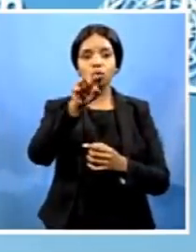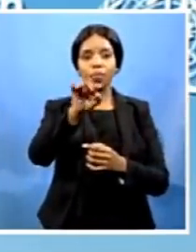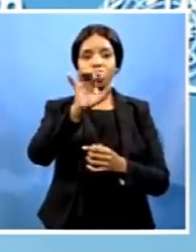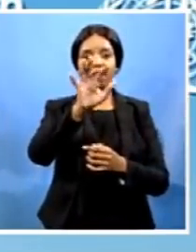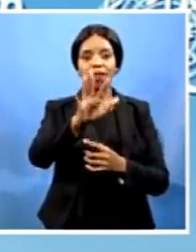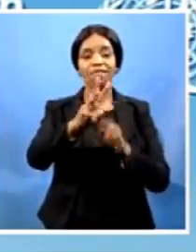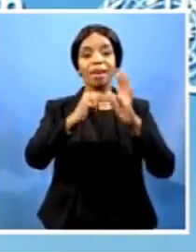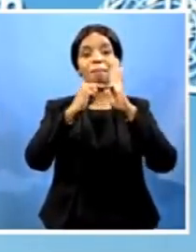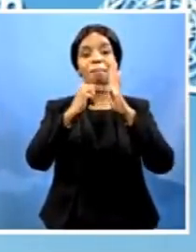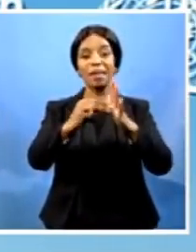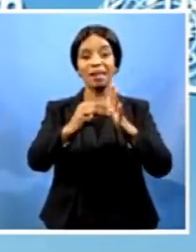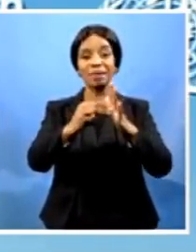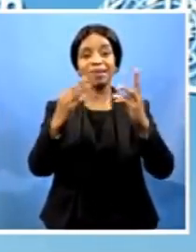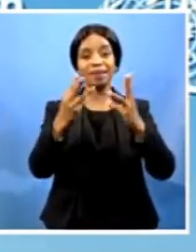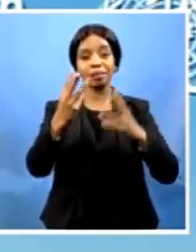more than